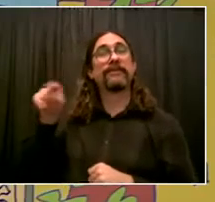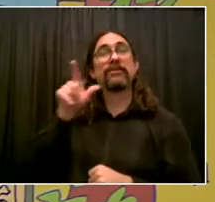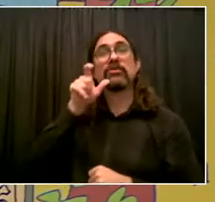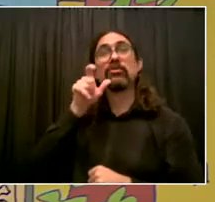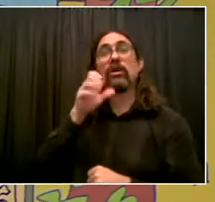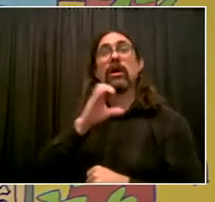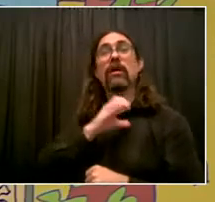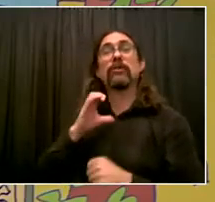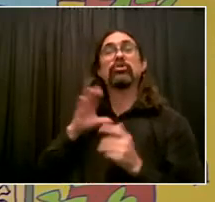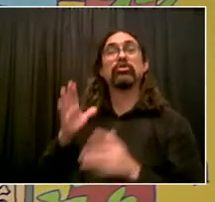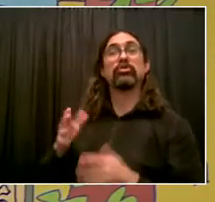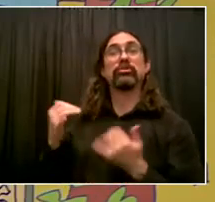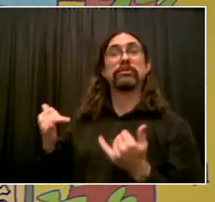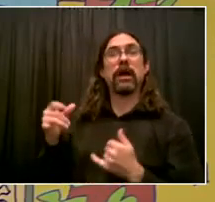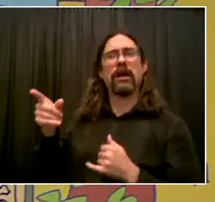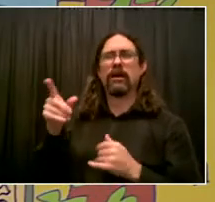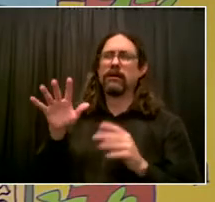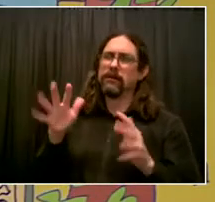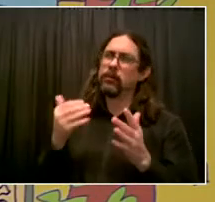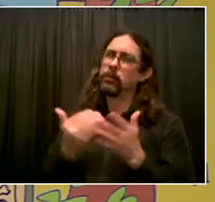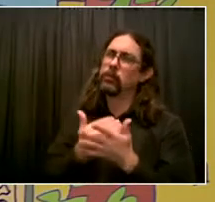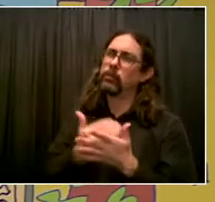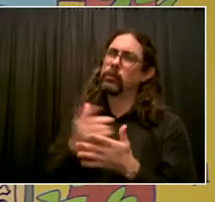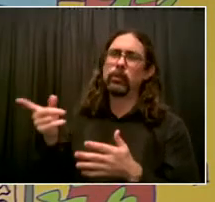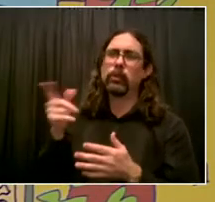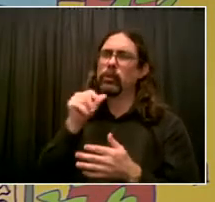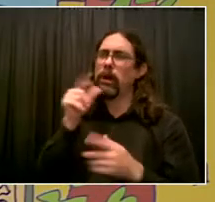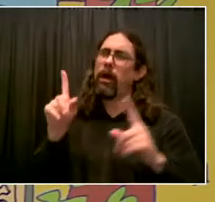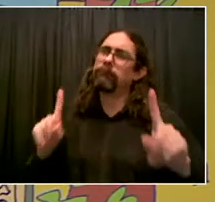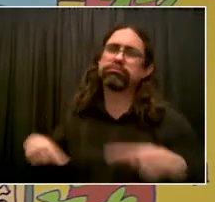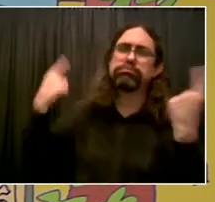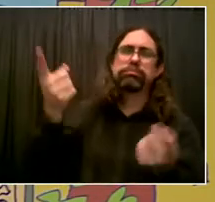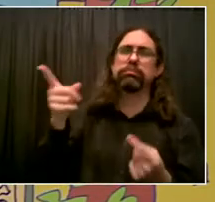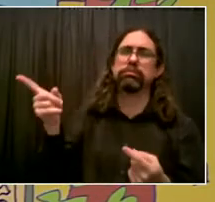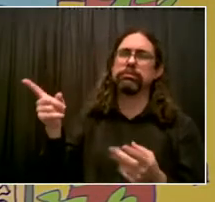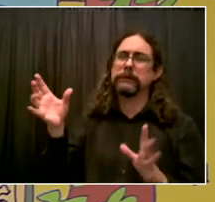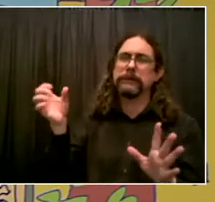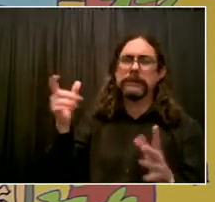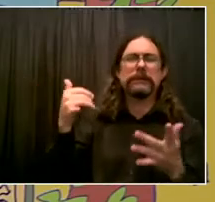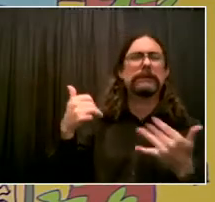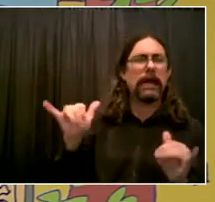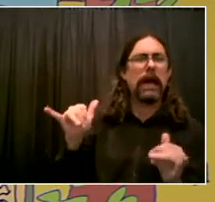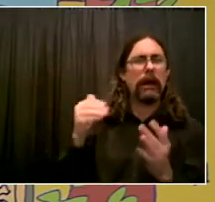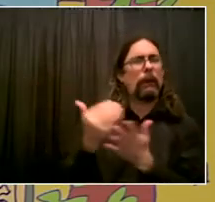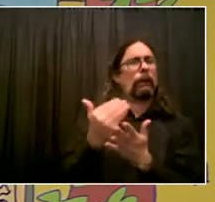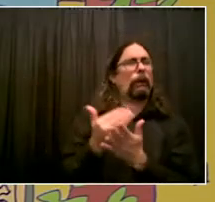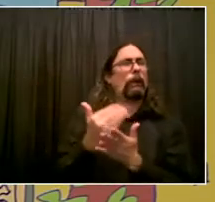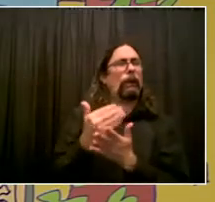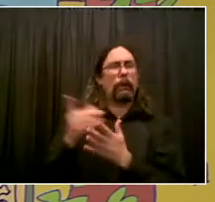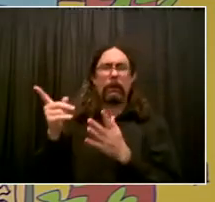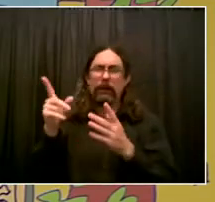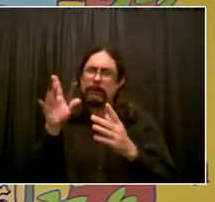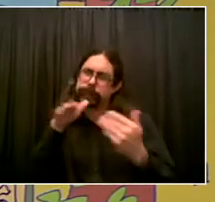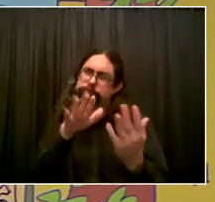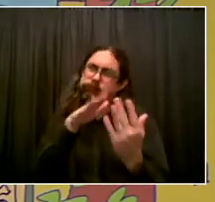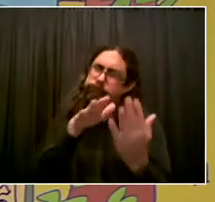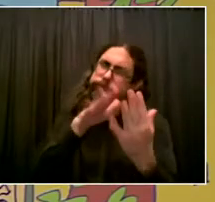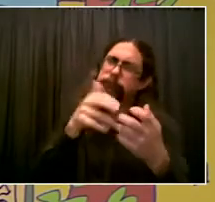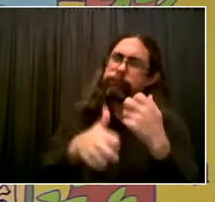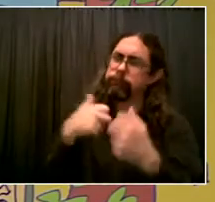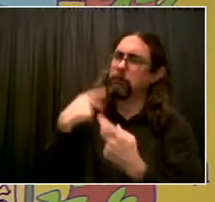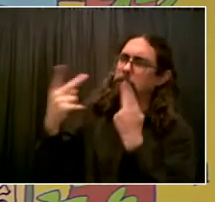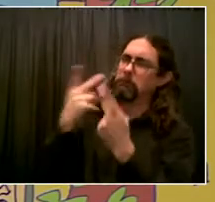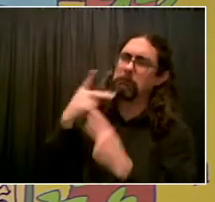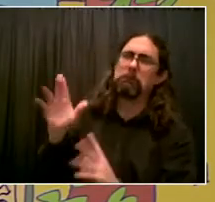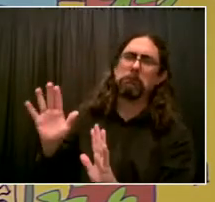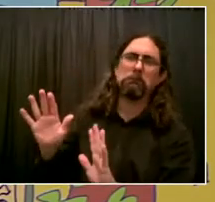state we didn't have before, who, you know, I give great credit to everyone. The state has been working with us because this is